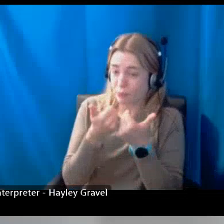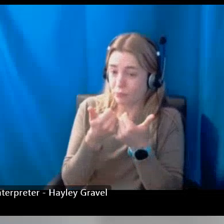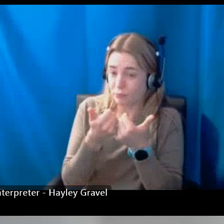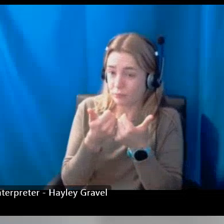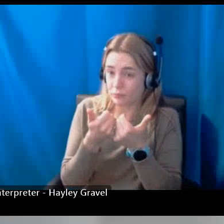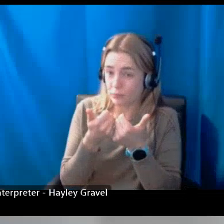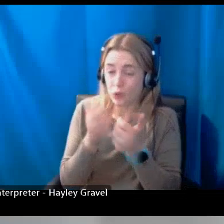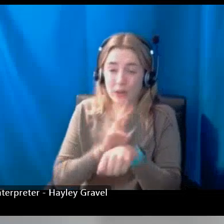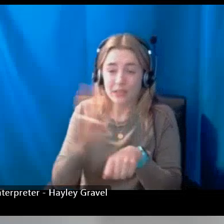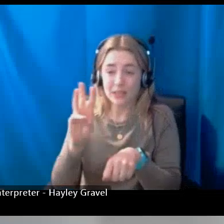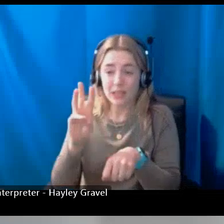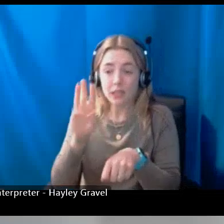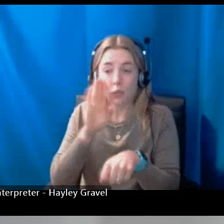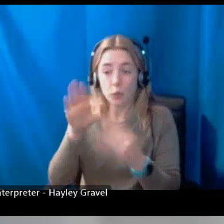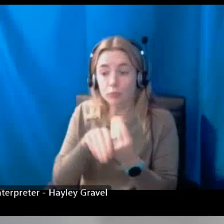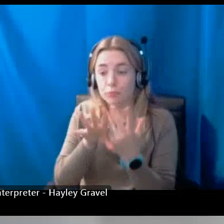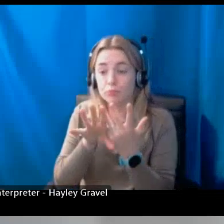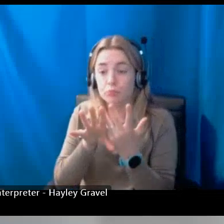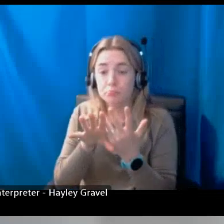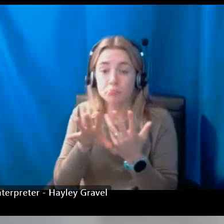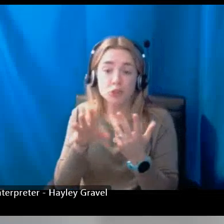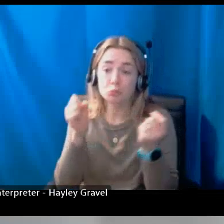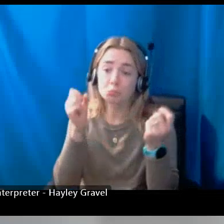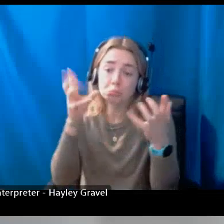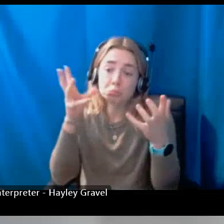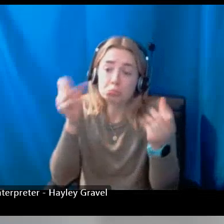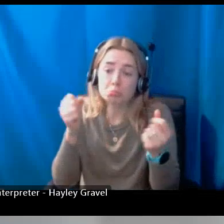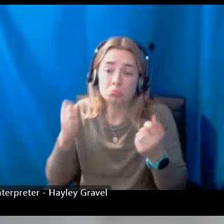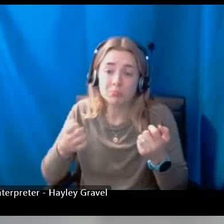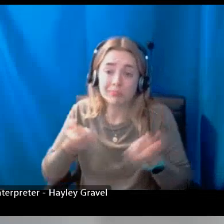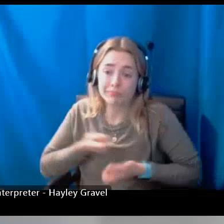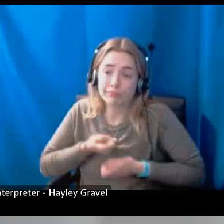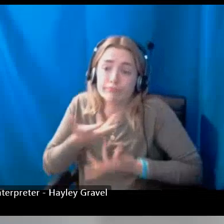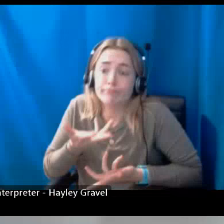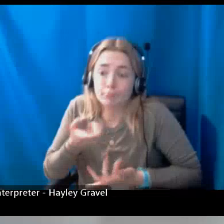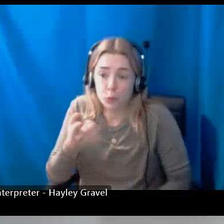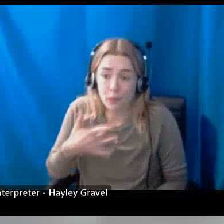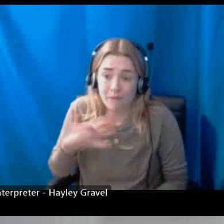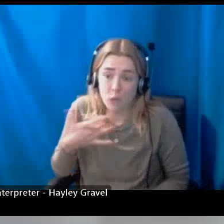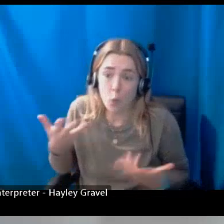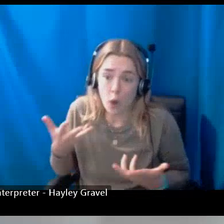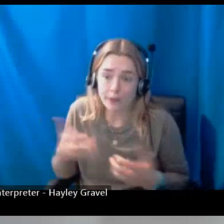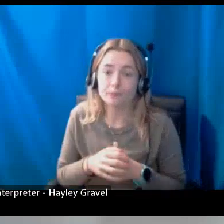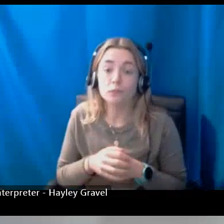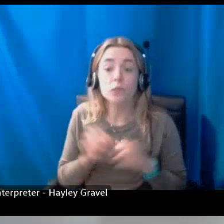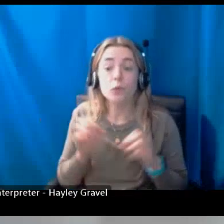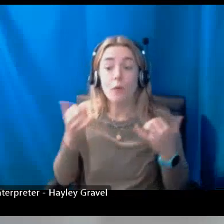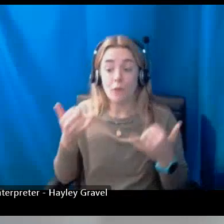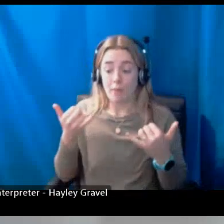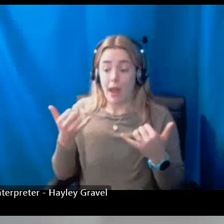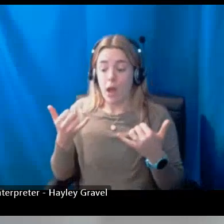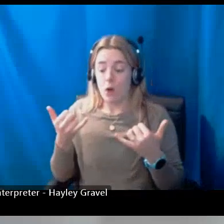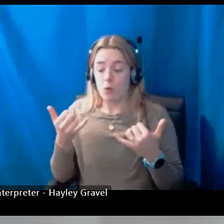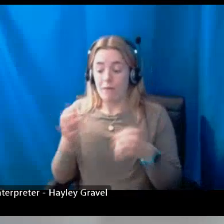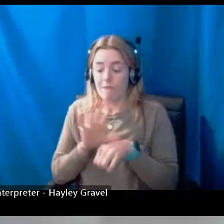So I'm going to stop talking. I'll be here at my computer. Here's your think time. Your think time's now to 6